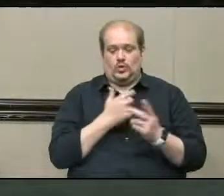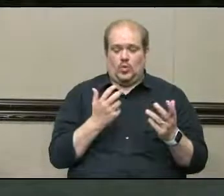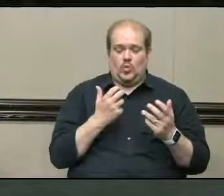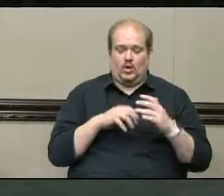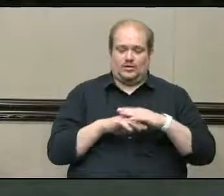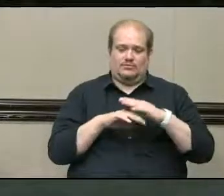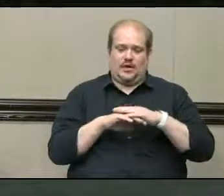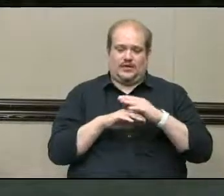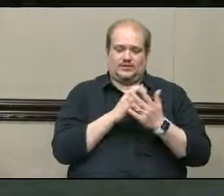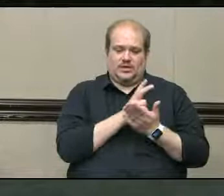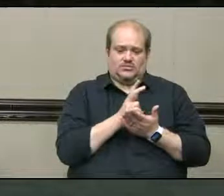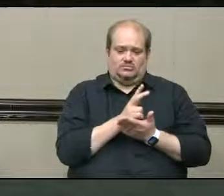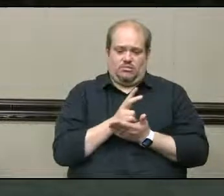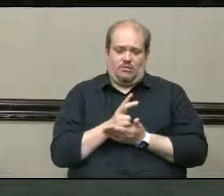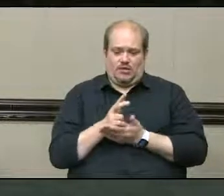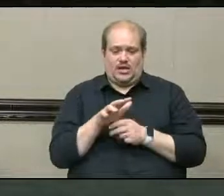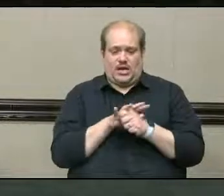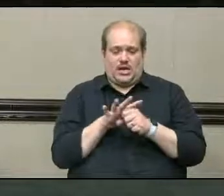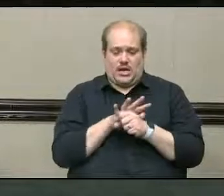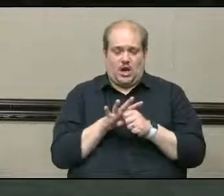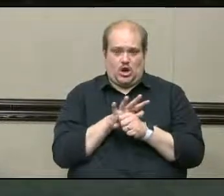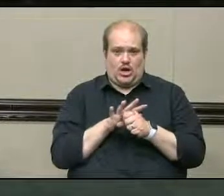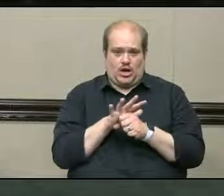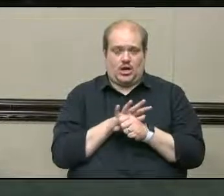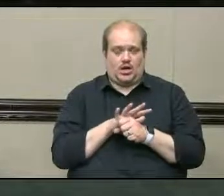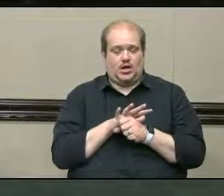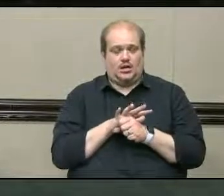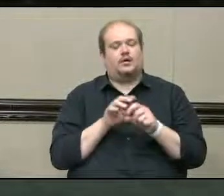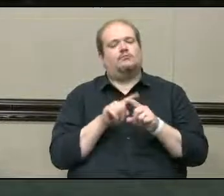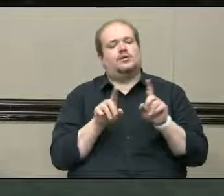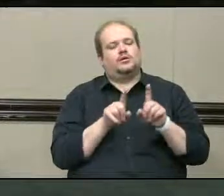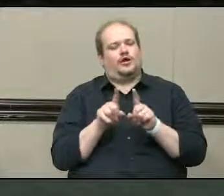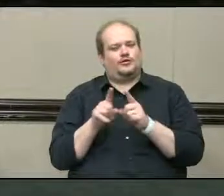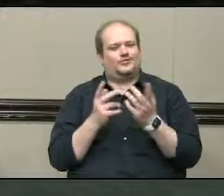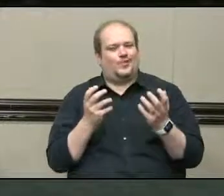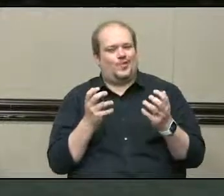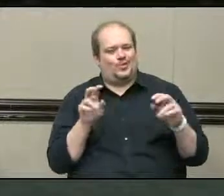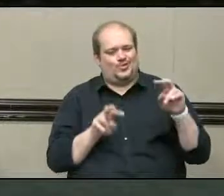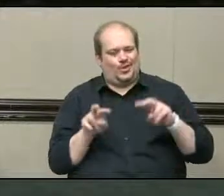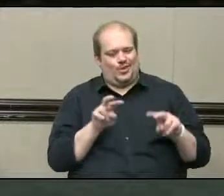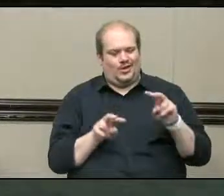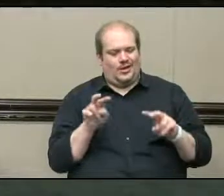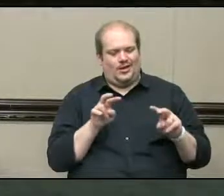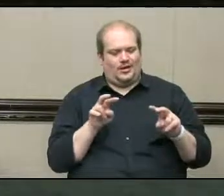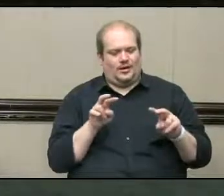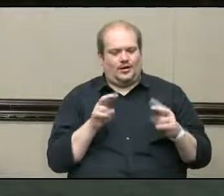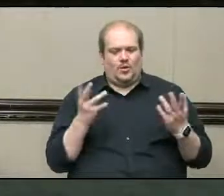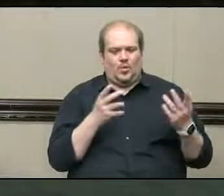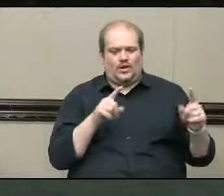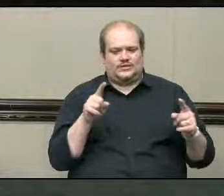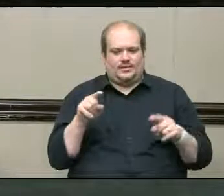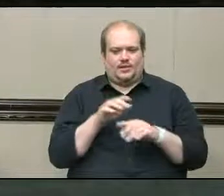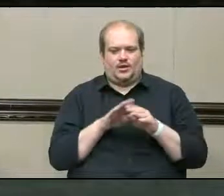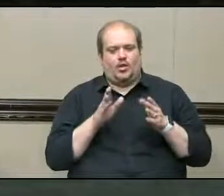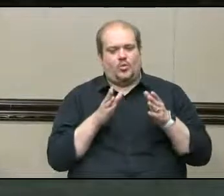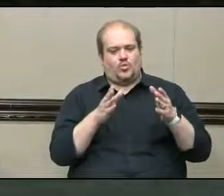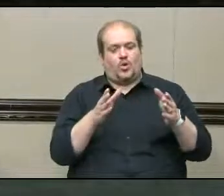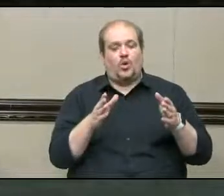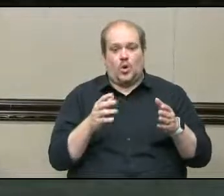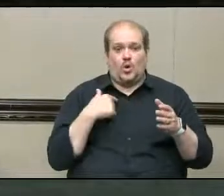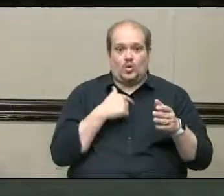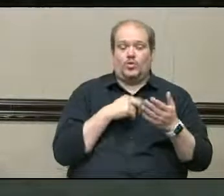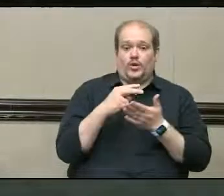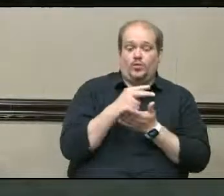to maximize parking in an area, but we also want to look at what is happening on the roadway. So we